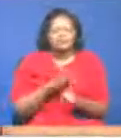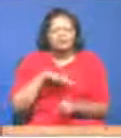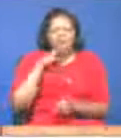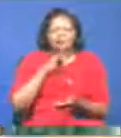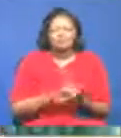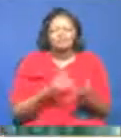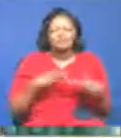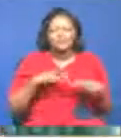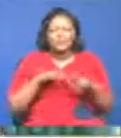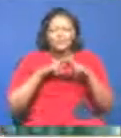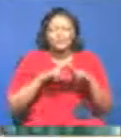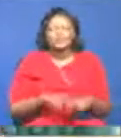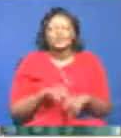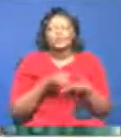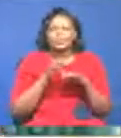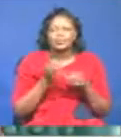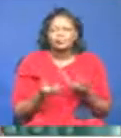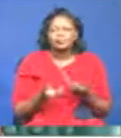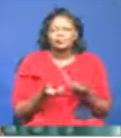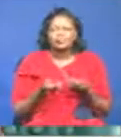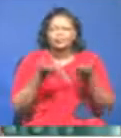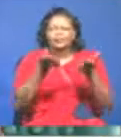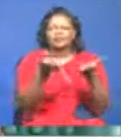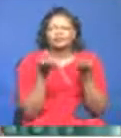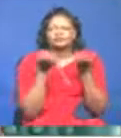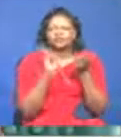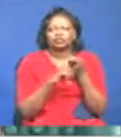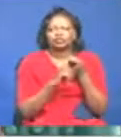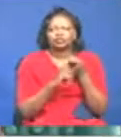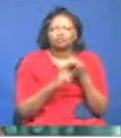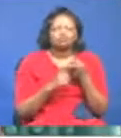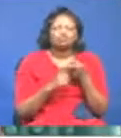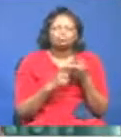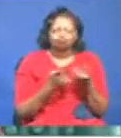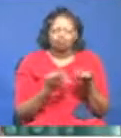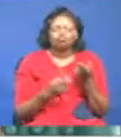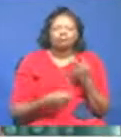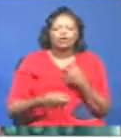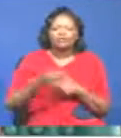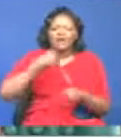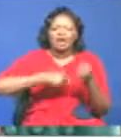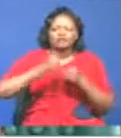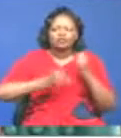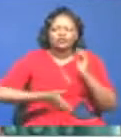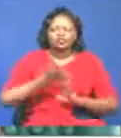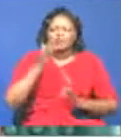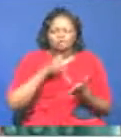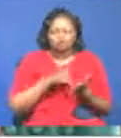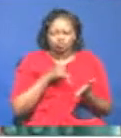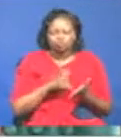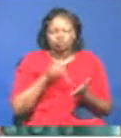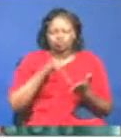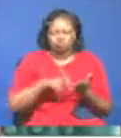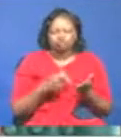wakazi wengi. There is a need to take urgent contingency measures, including water supply to